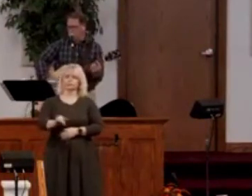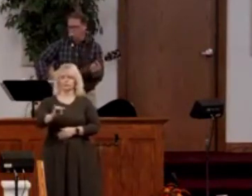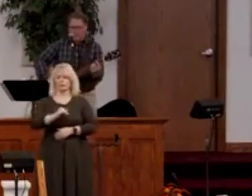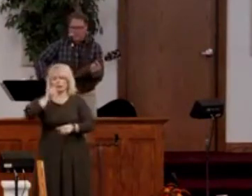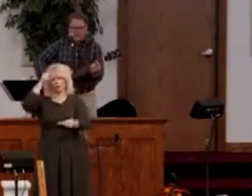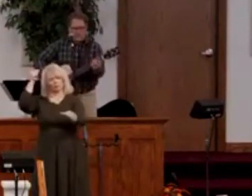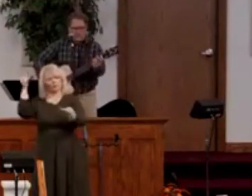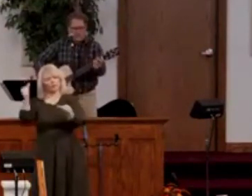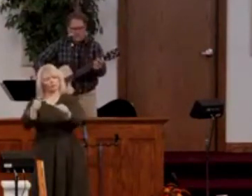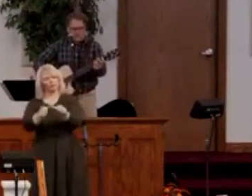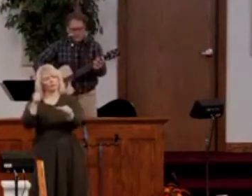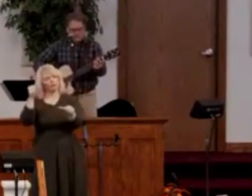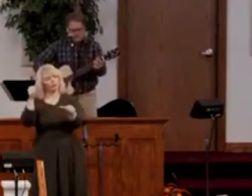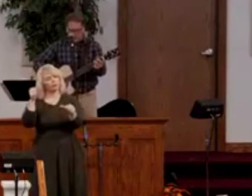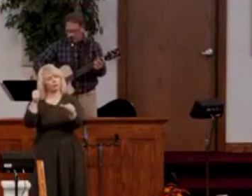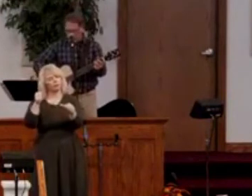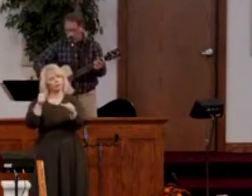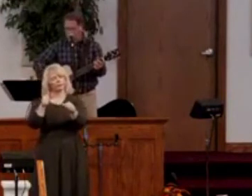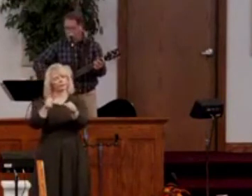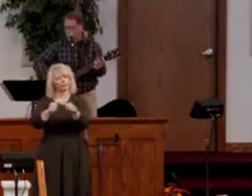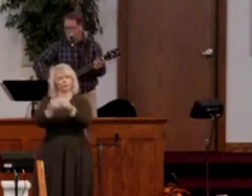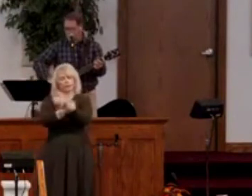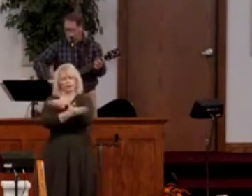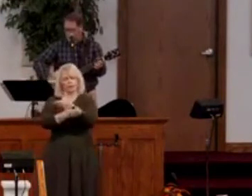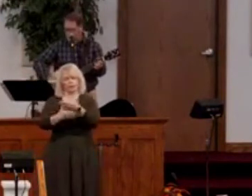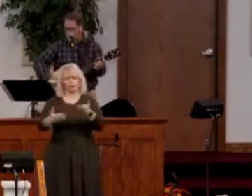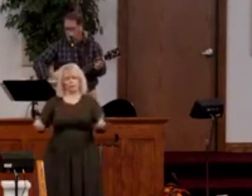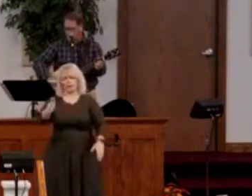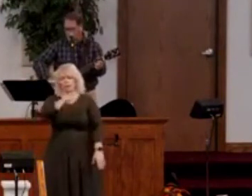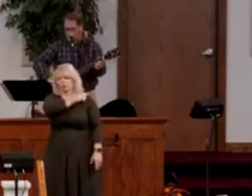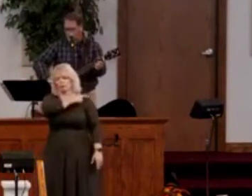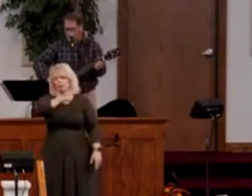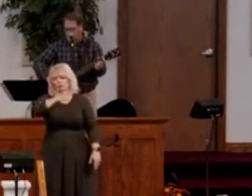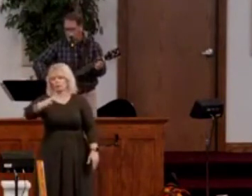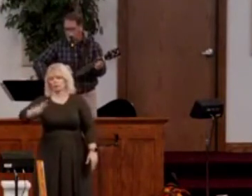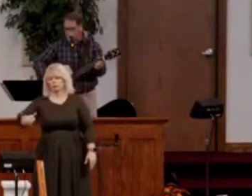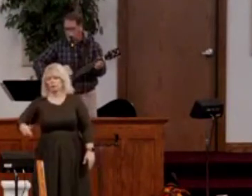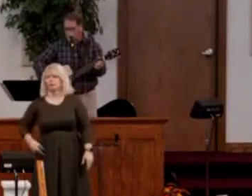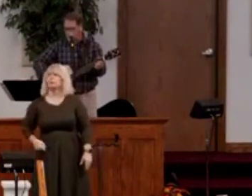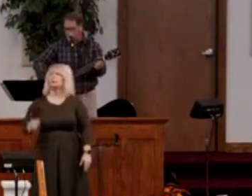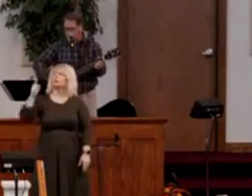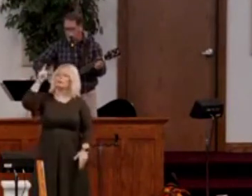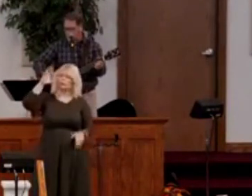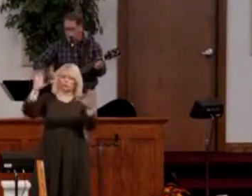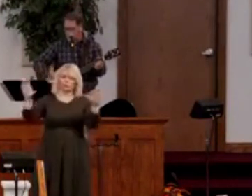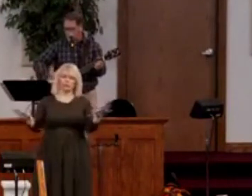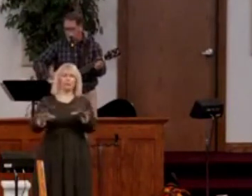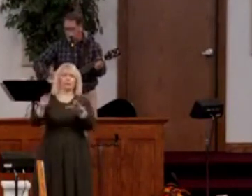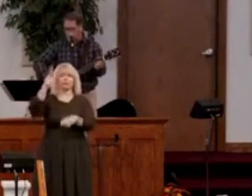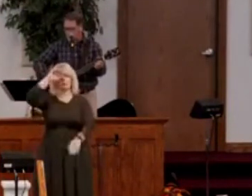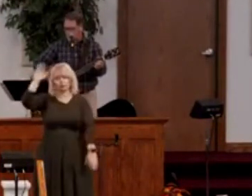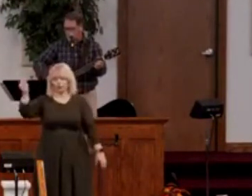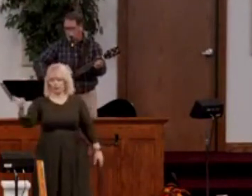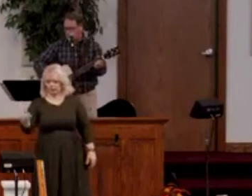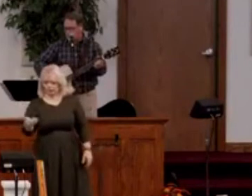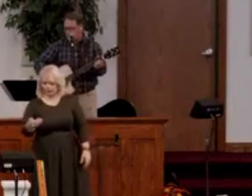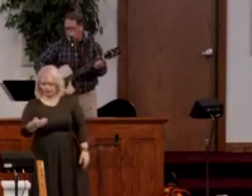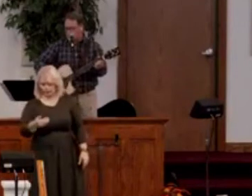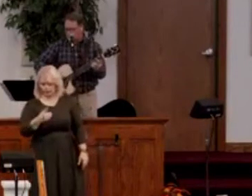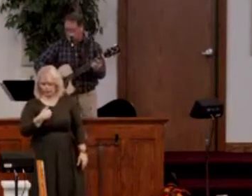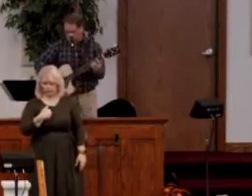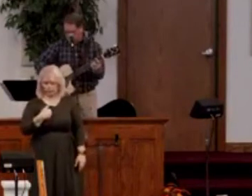I will remember everything, Lord, that you've done for me.